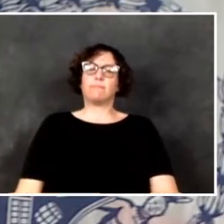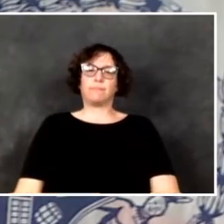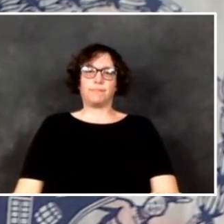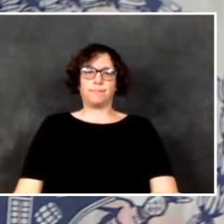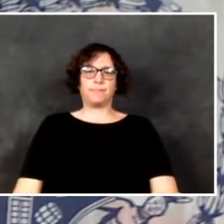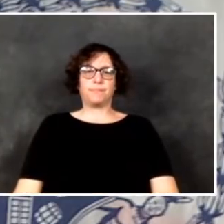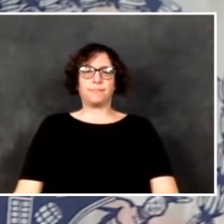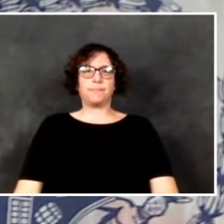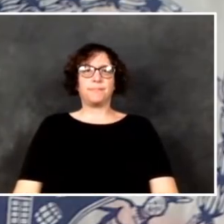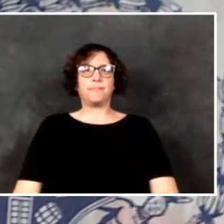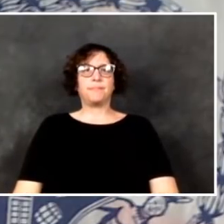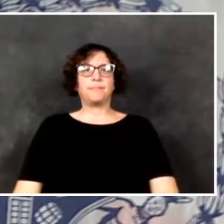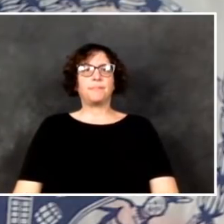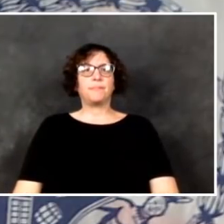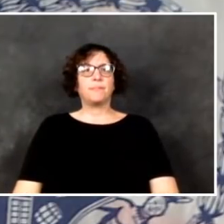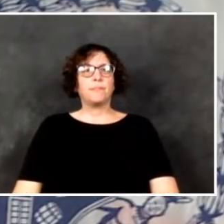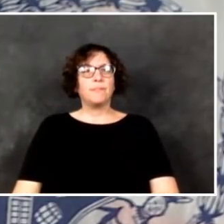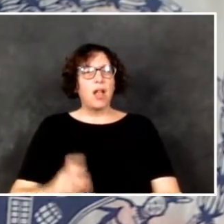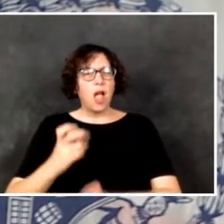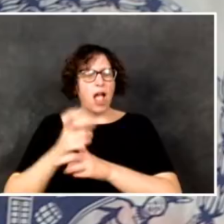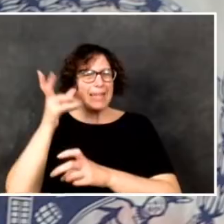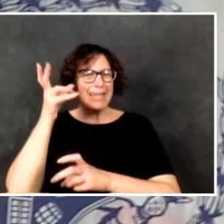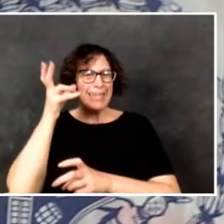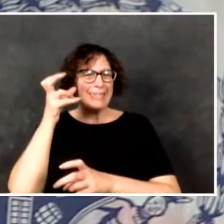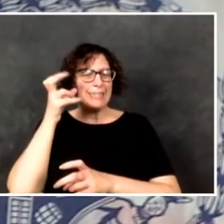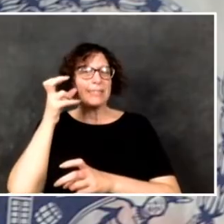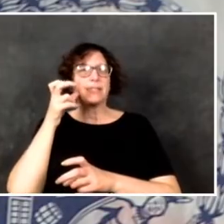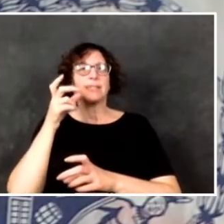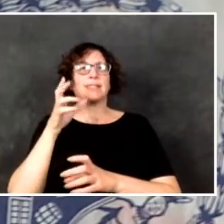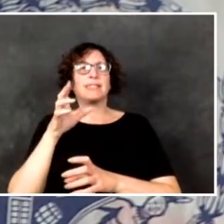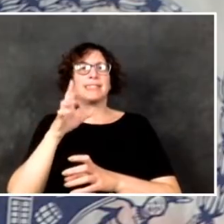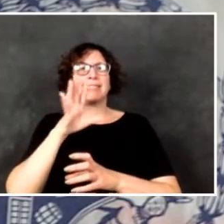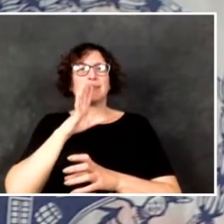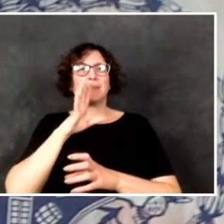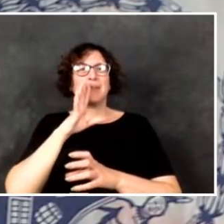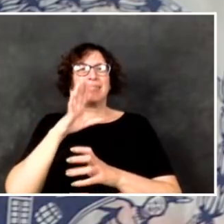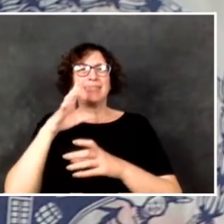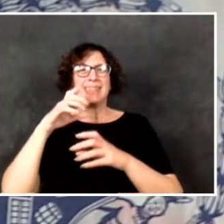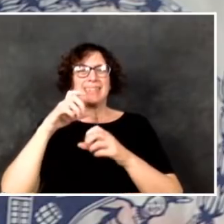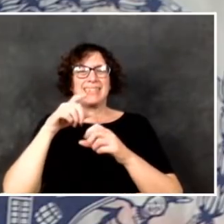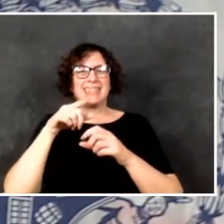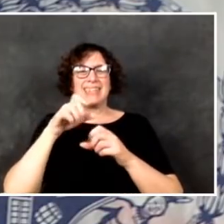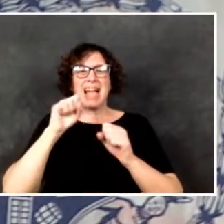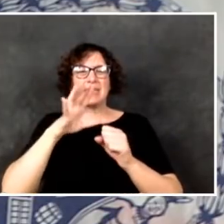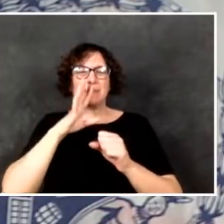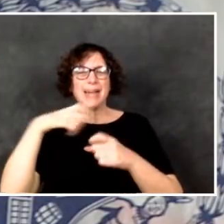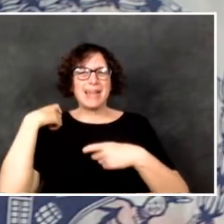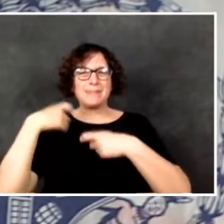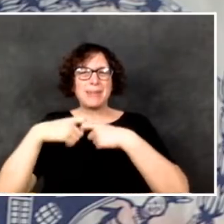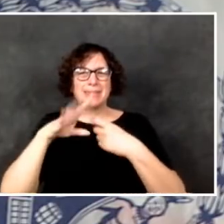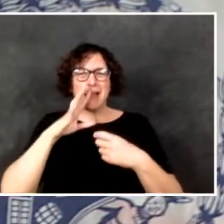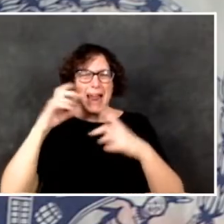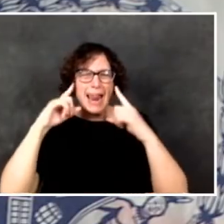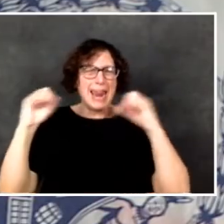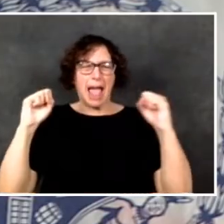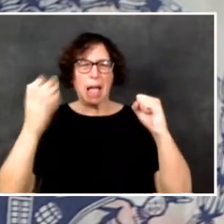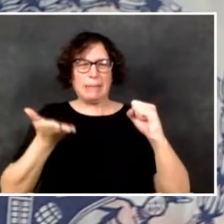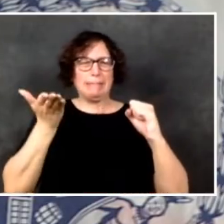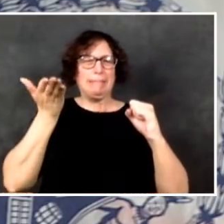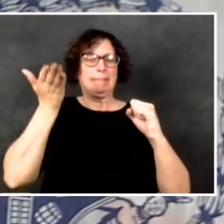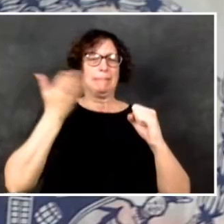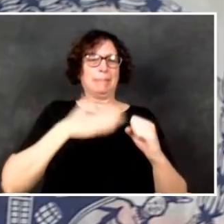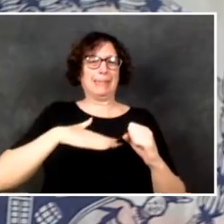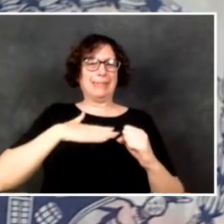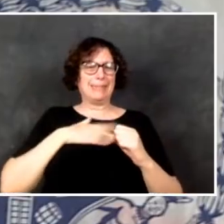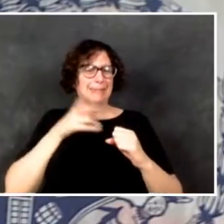you know, the New York City is a Just speak up. sanctuary I'm city. sorry to interrupt. Speak up a little more. Hello, are you hearing me now? Yes, I